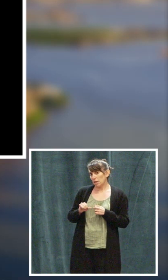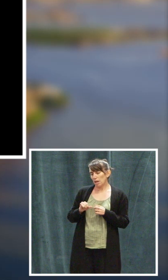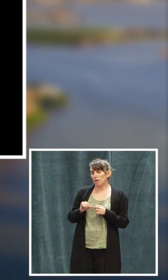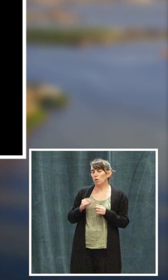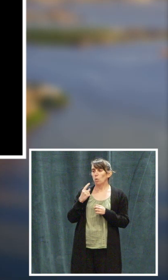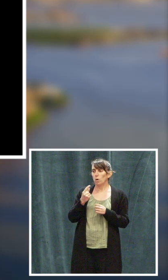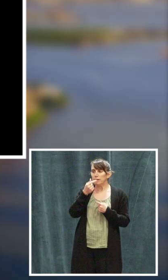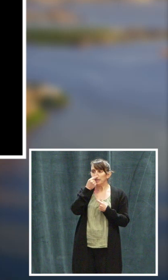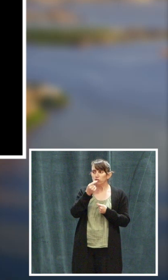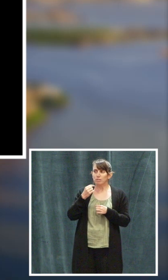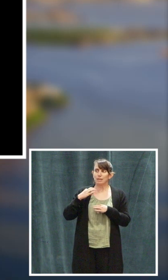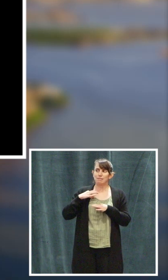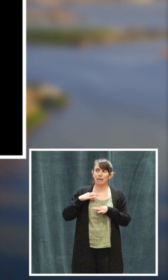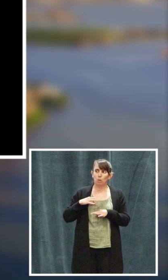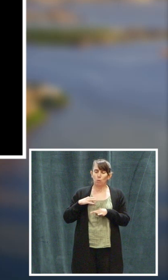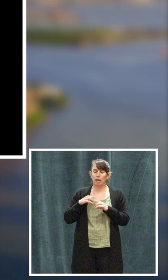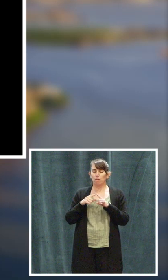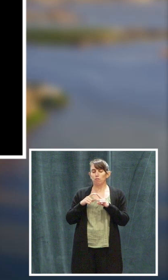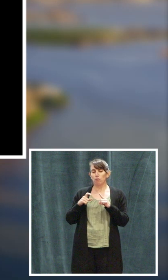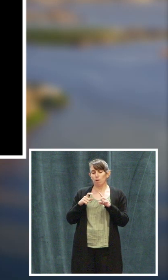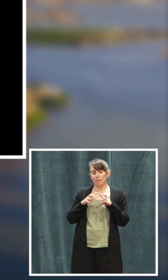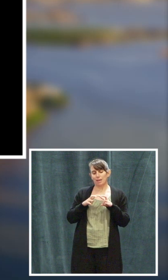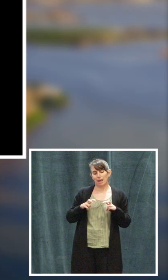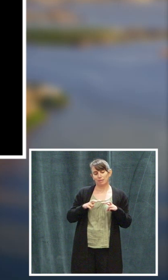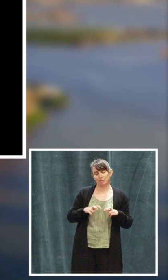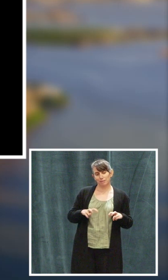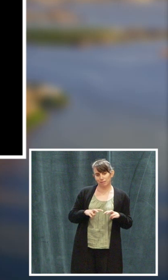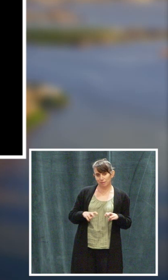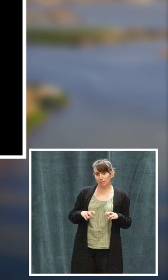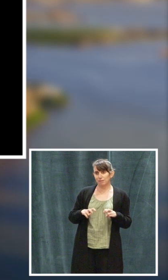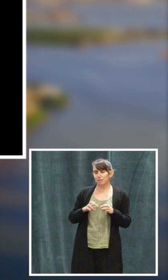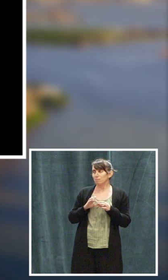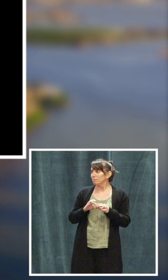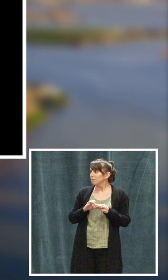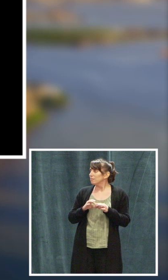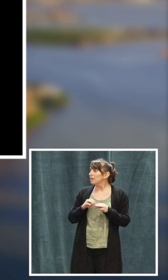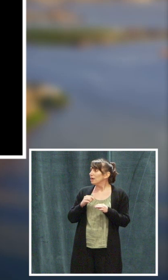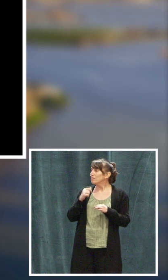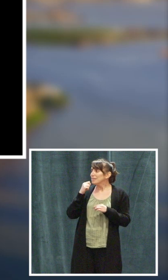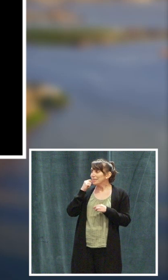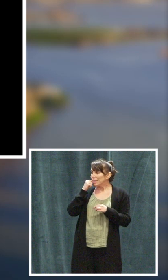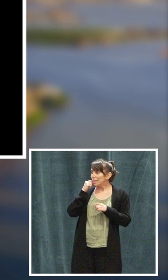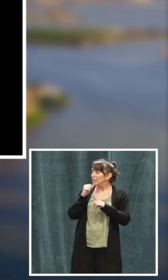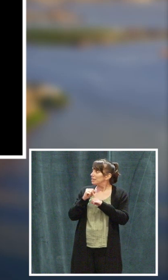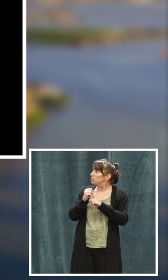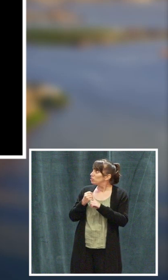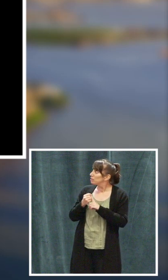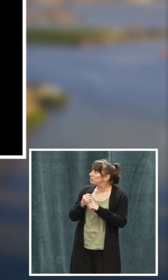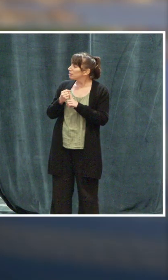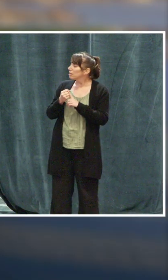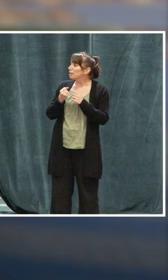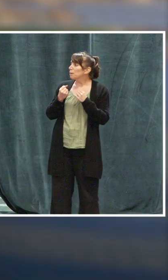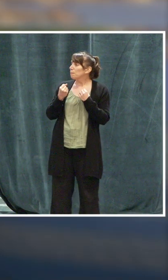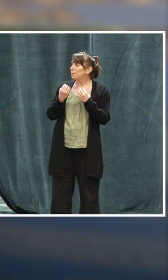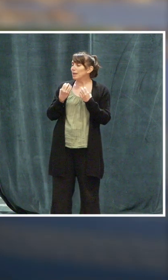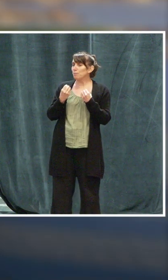interesting takeaways from the analysis of the existing conditions that BPCA did is that many